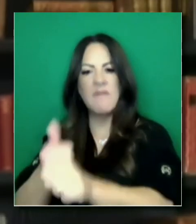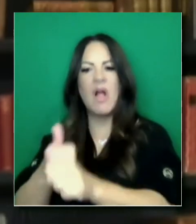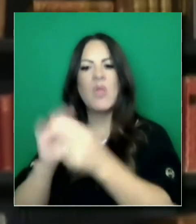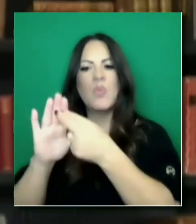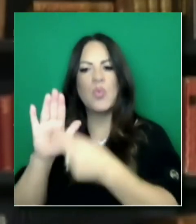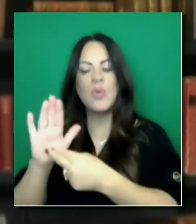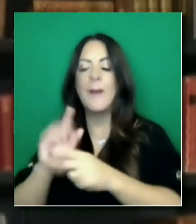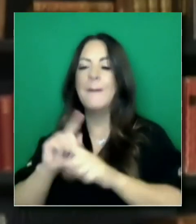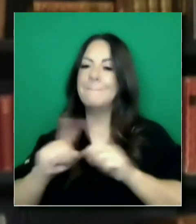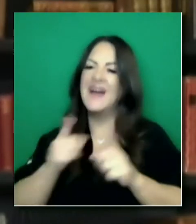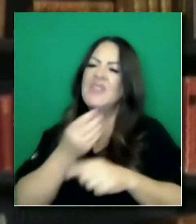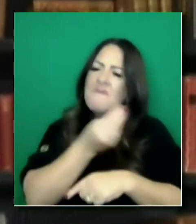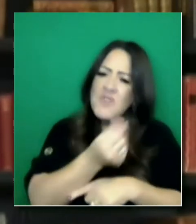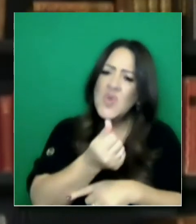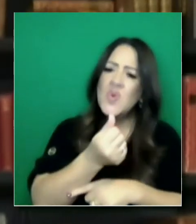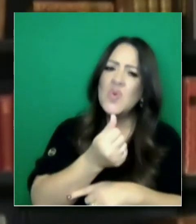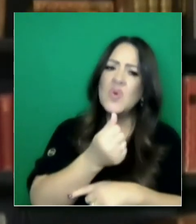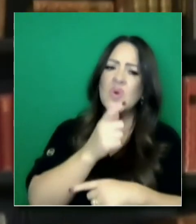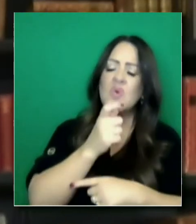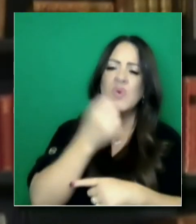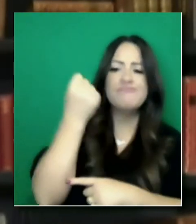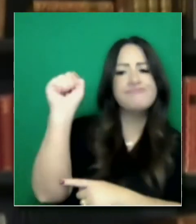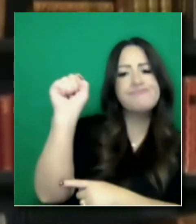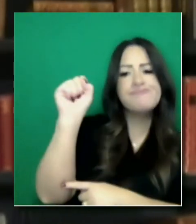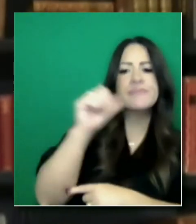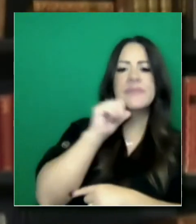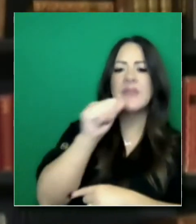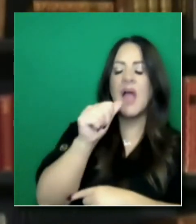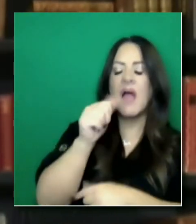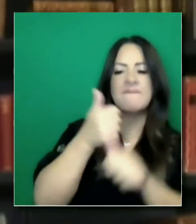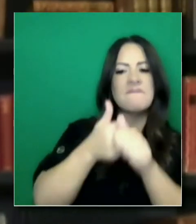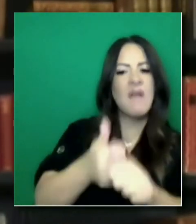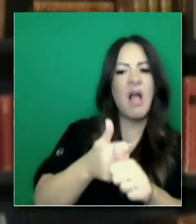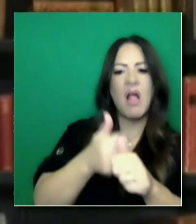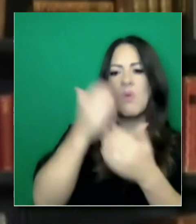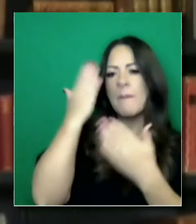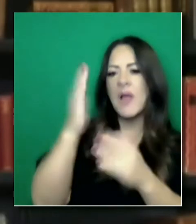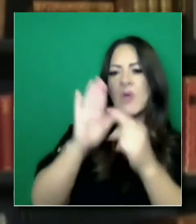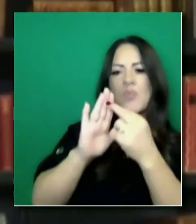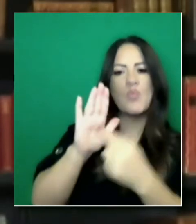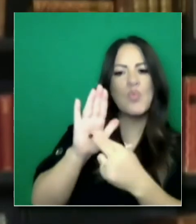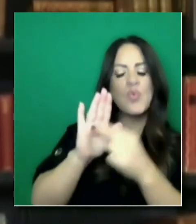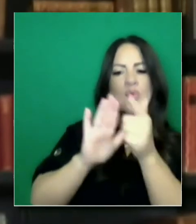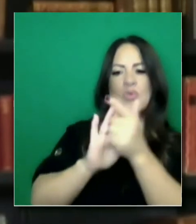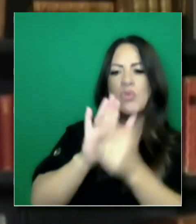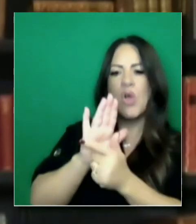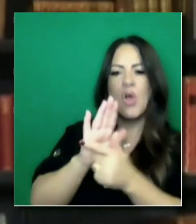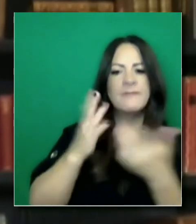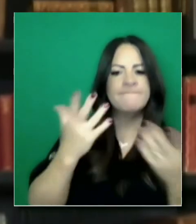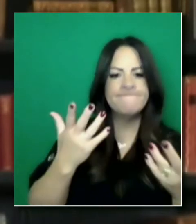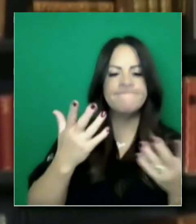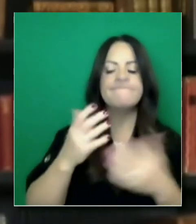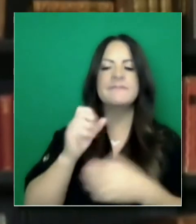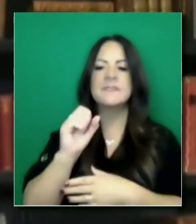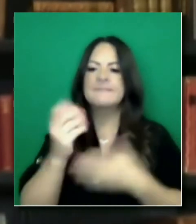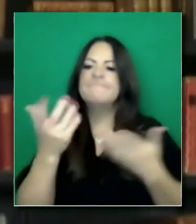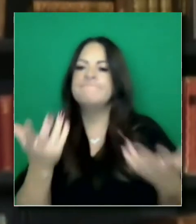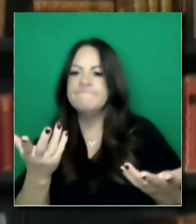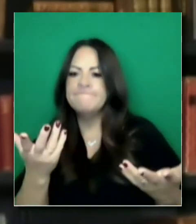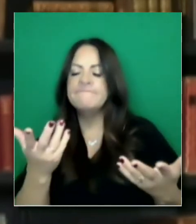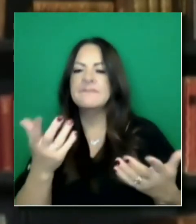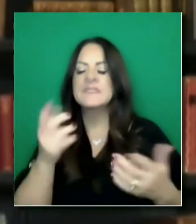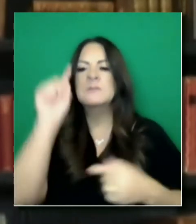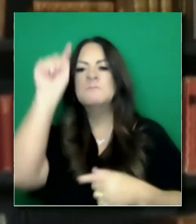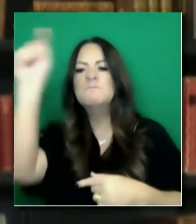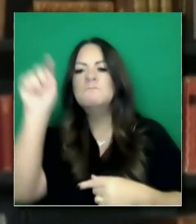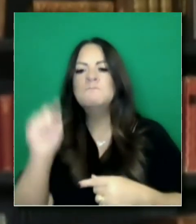at risk. And you're seeing that there's a lot of local enforcement that is taking shape all up and down the state of California. And there